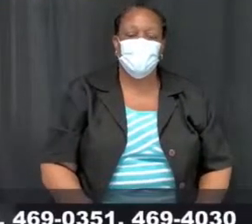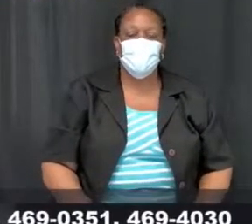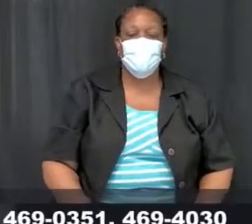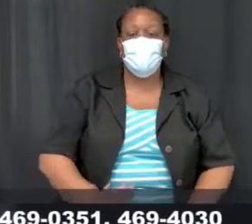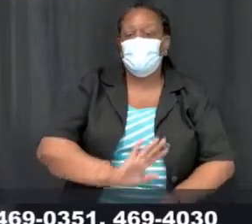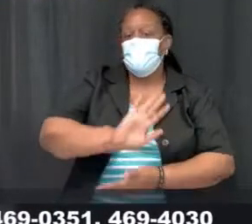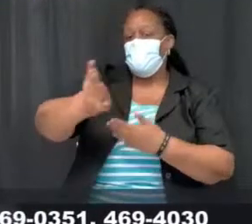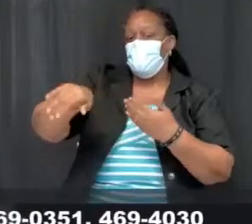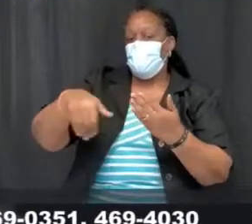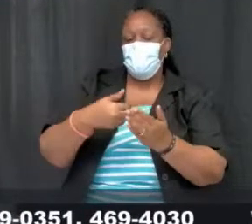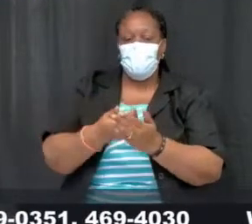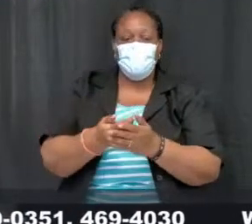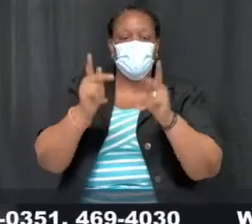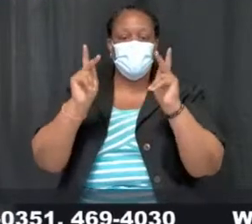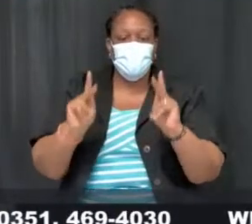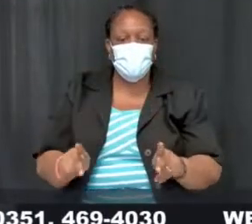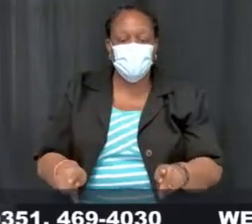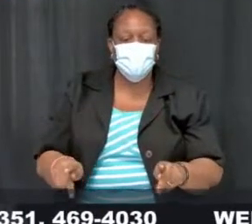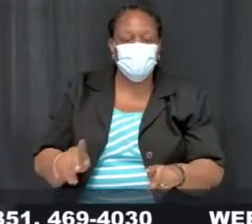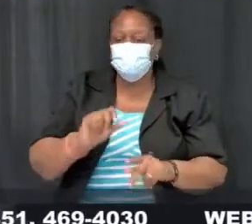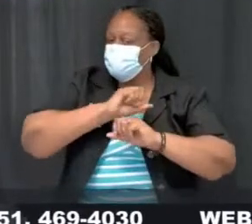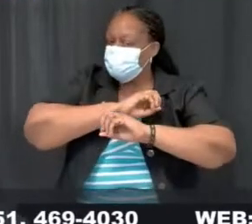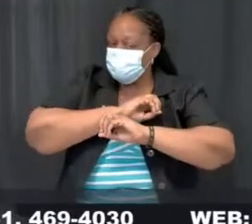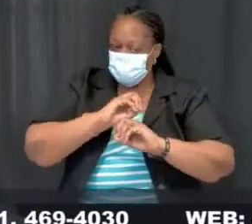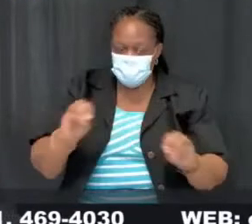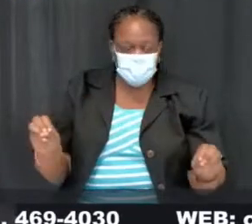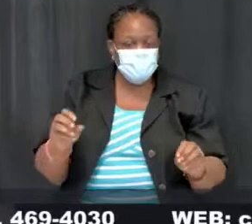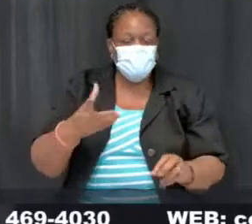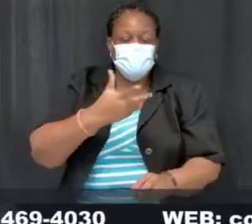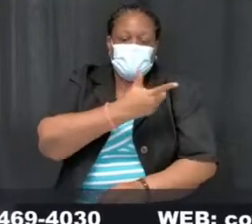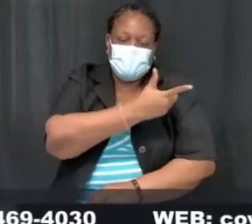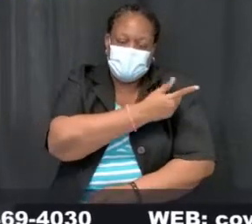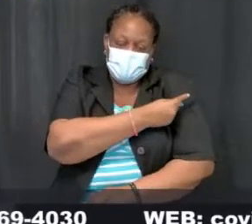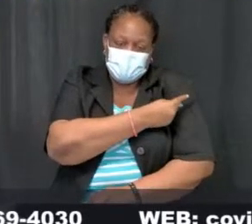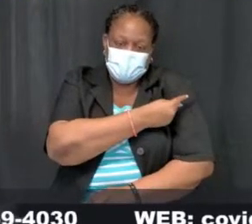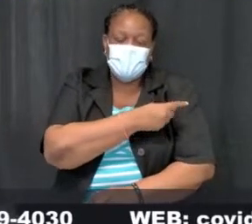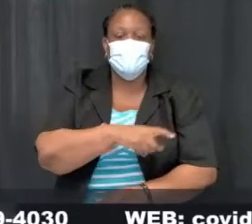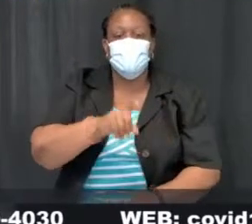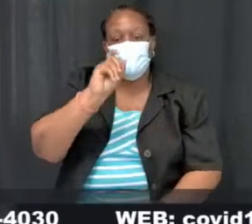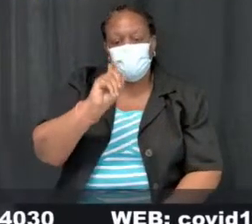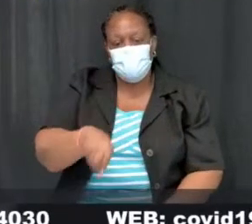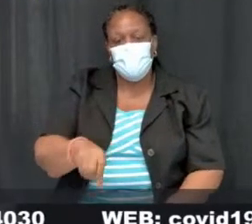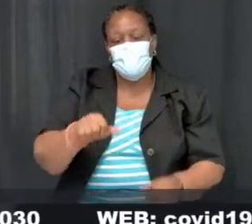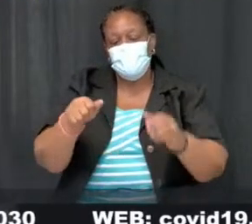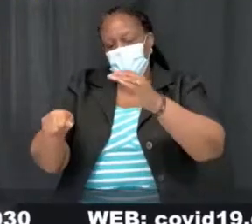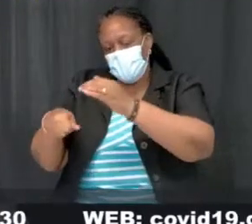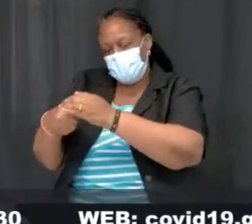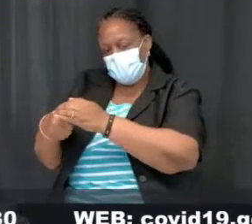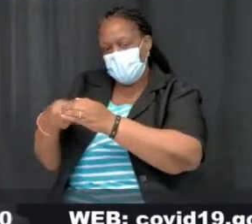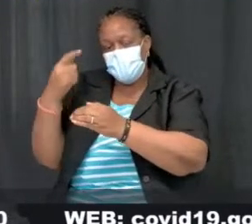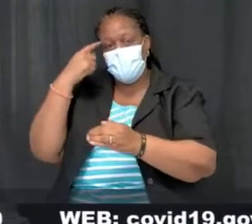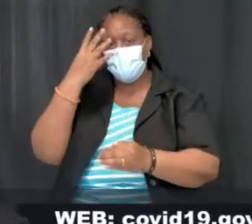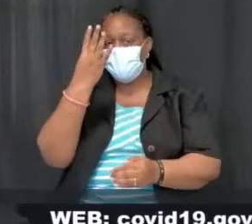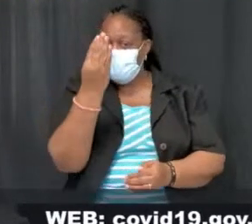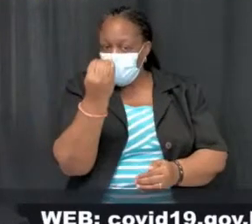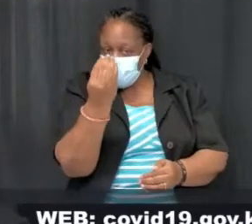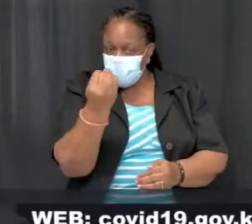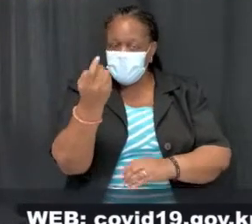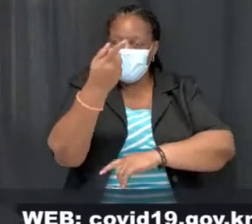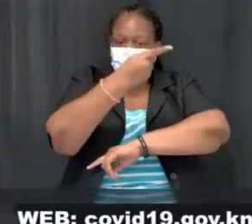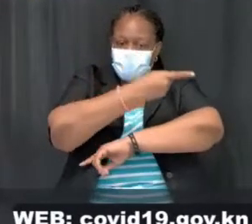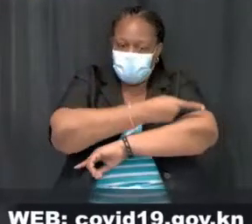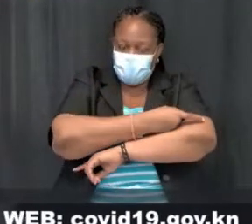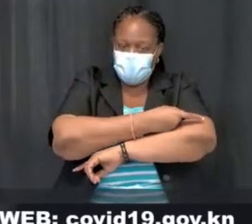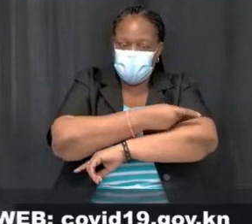all persons who are not fully vaccinated shall remain in quarantine for at least 14 days at a